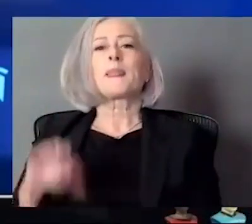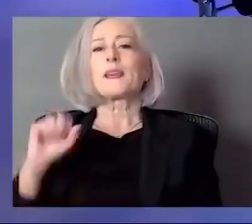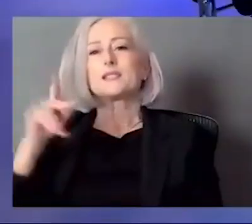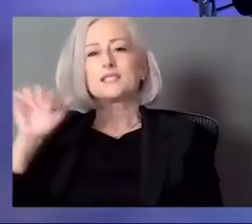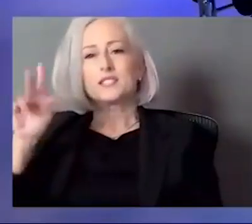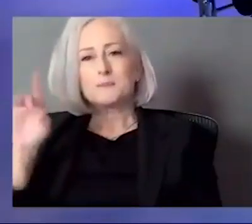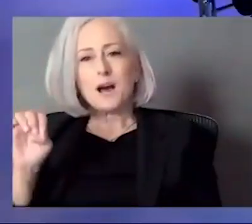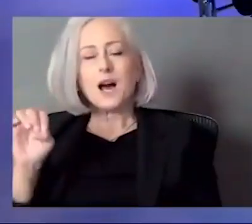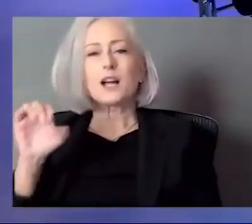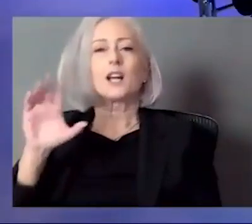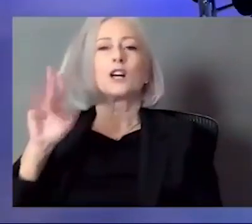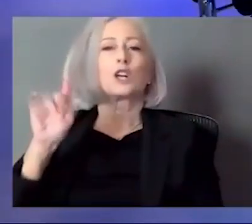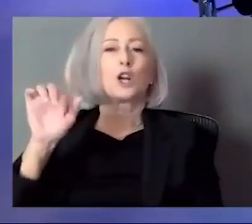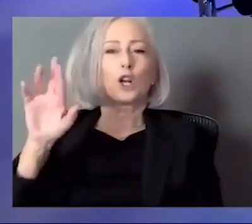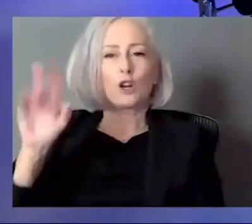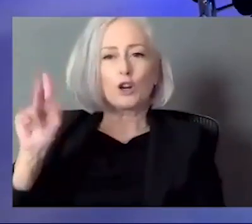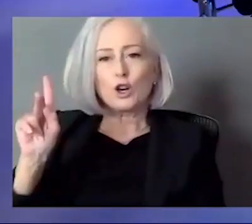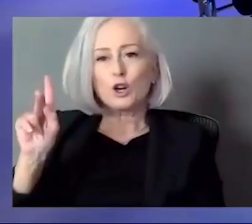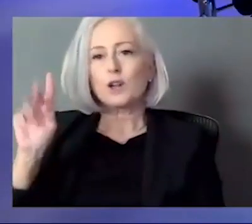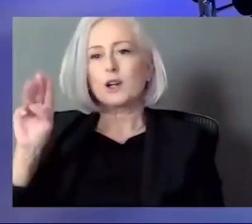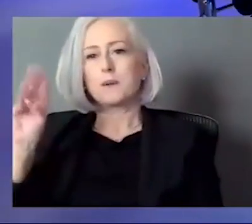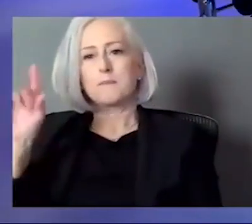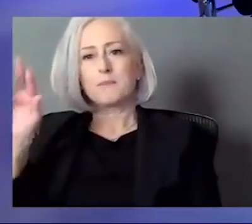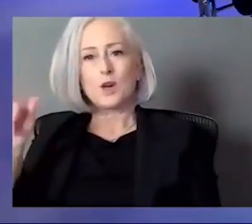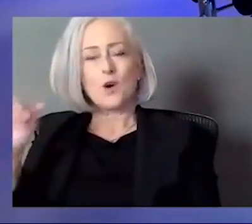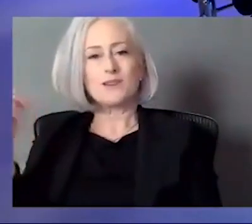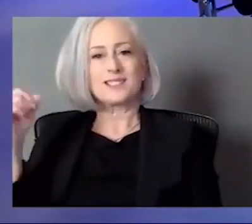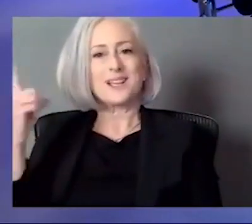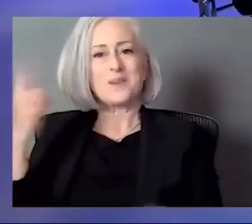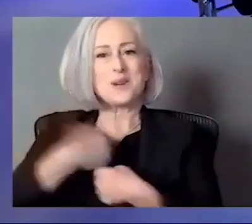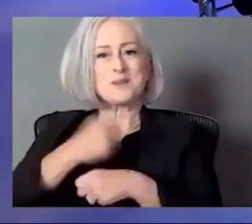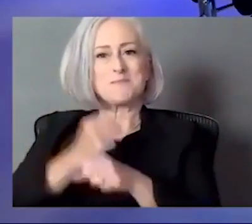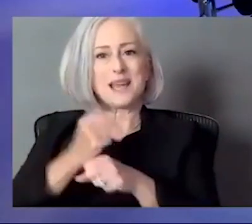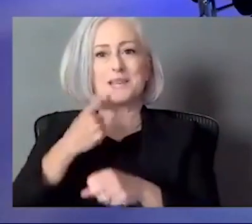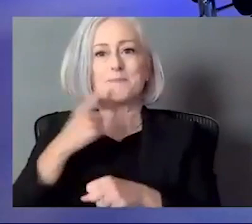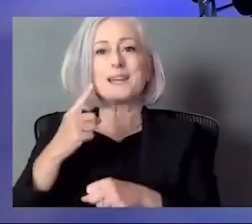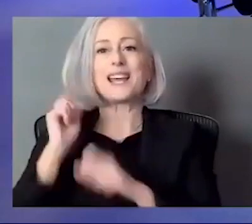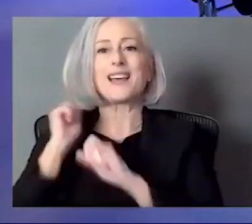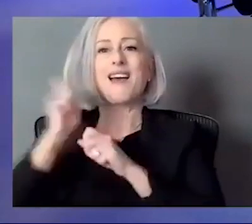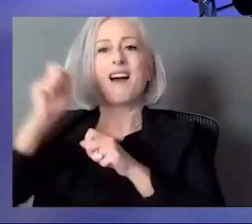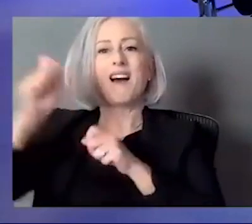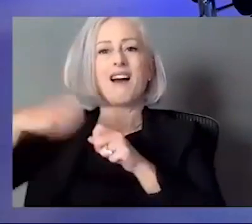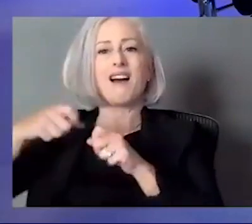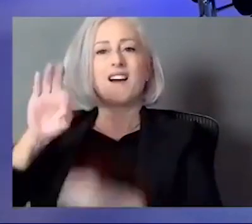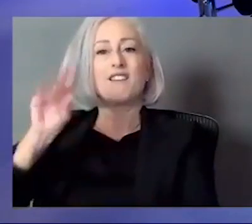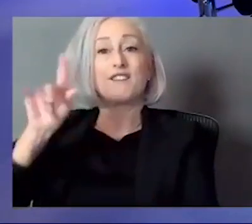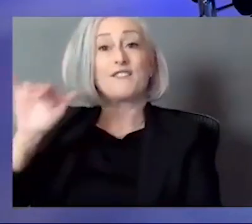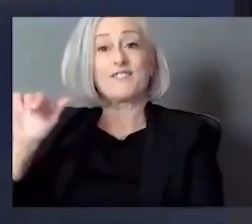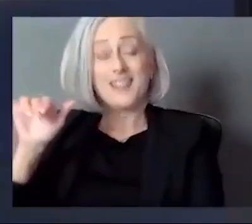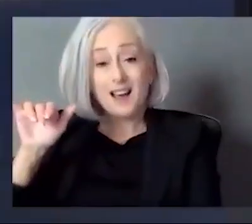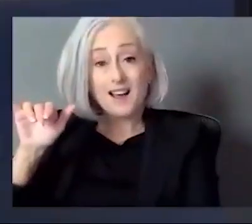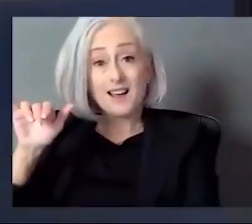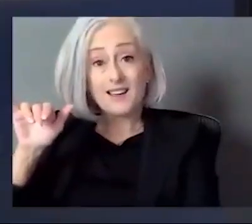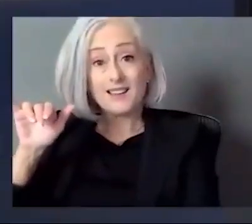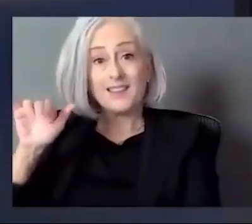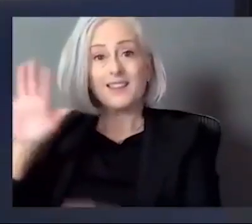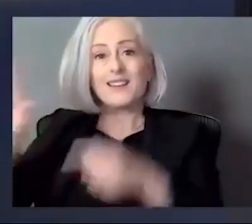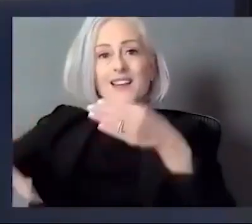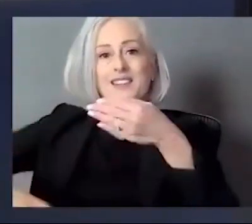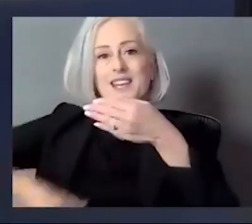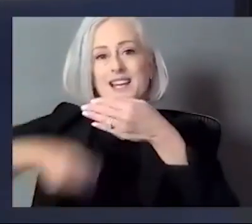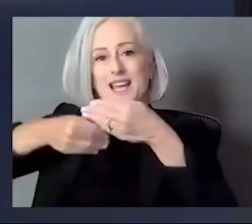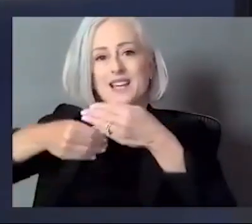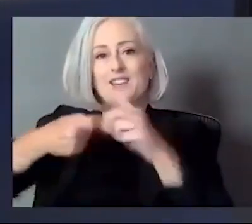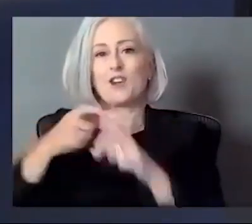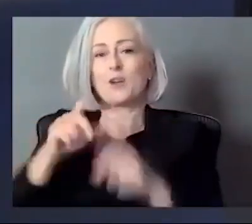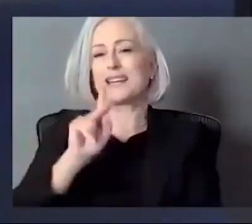McCoy. Someone made me a fly and put it on this beautiful one of the fly tires over at K&K Fly Fishing, my second